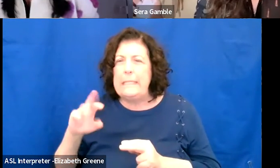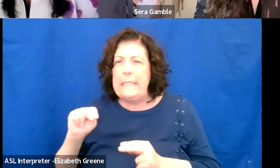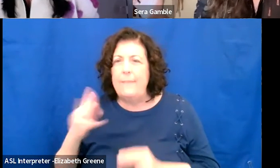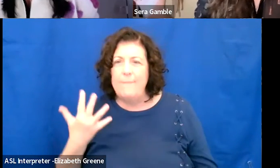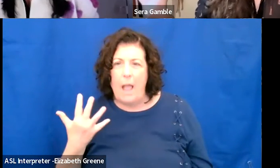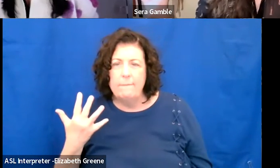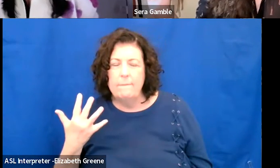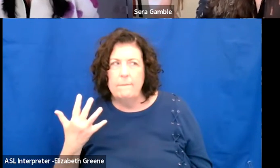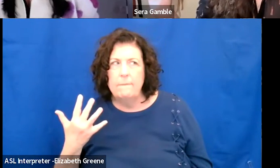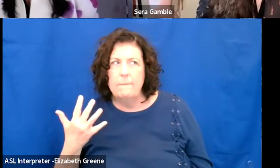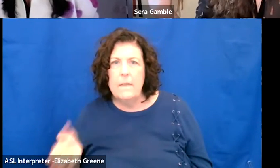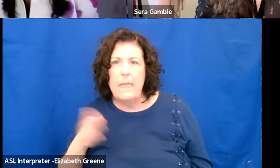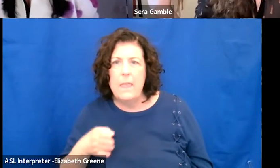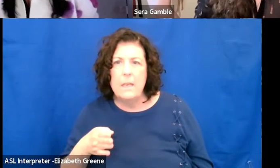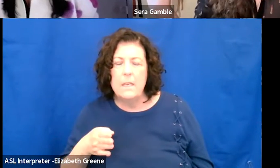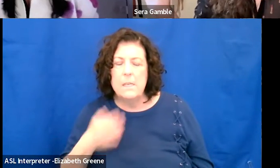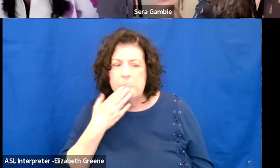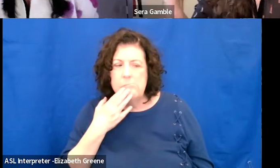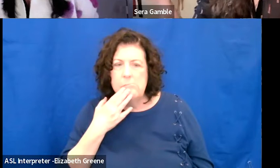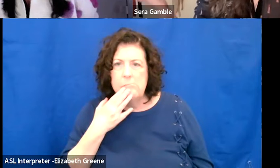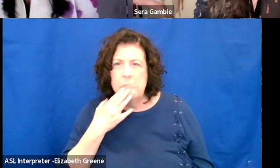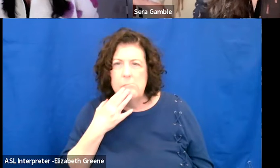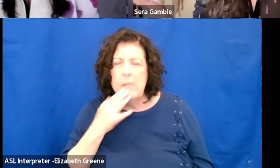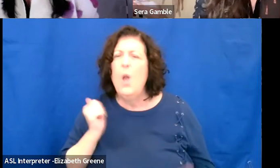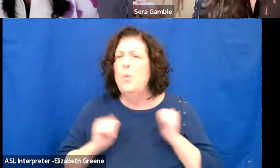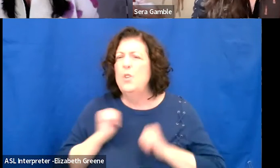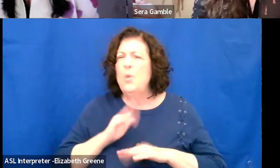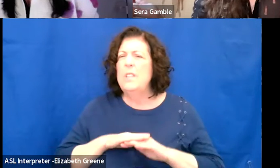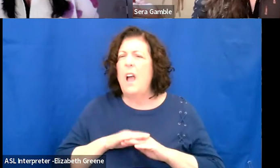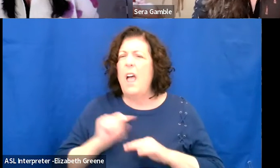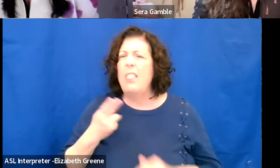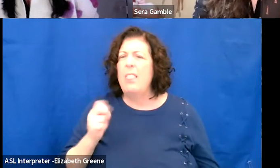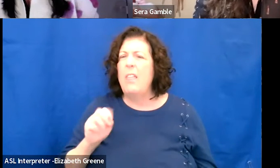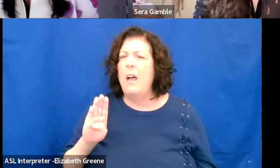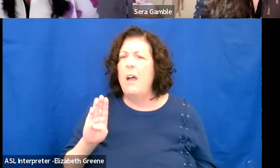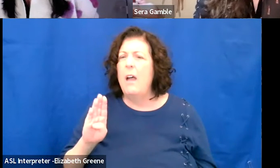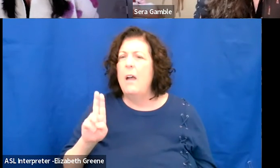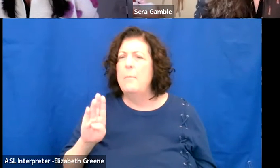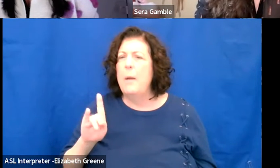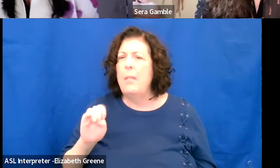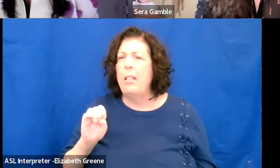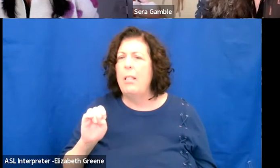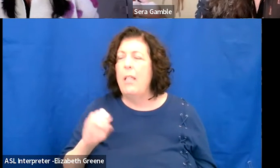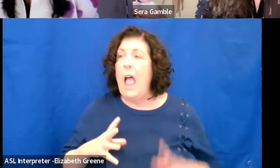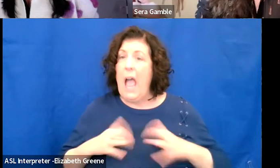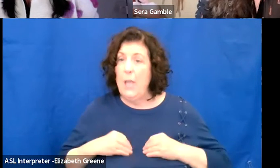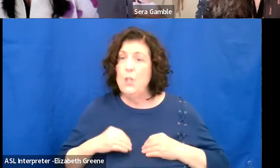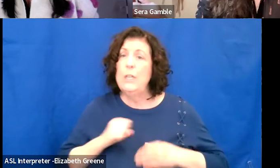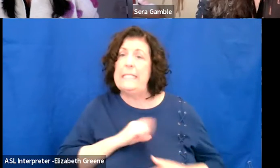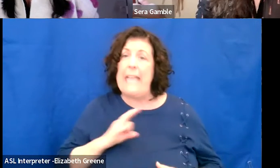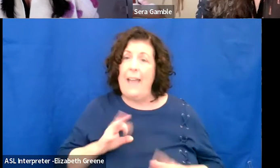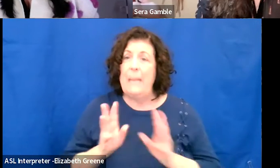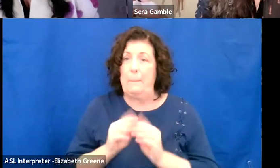maybe. Okay. And it was a show that was on the bubble every year. I took staffing meetings, and